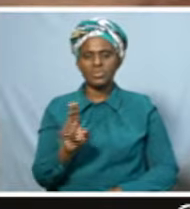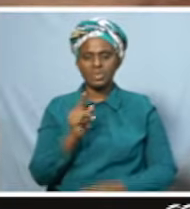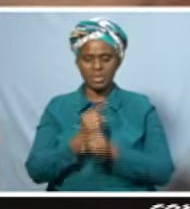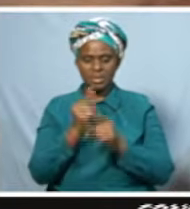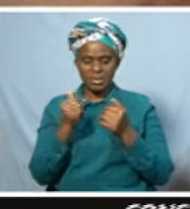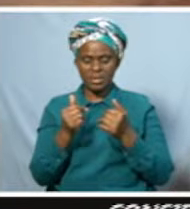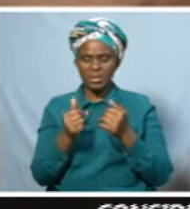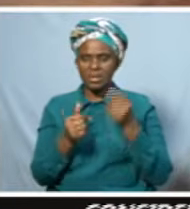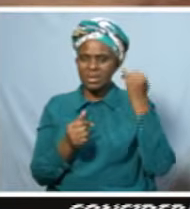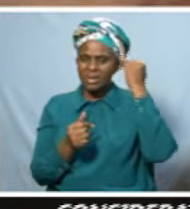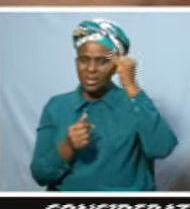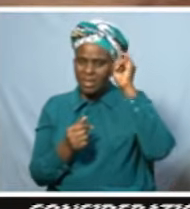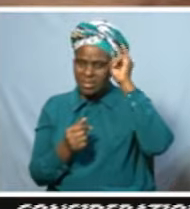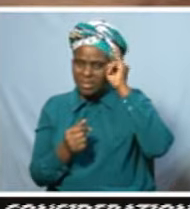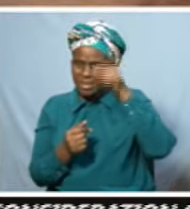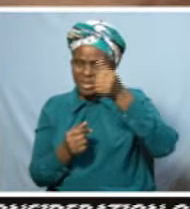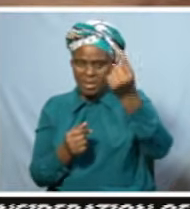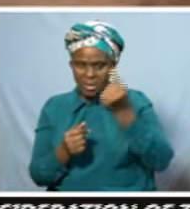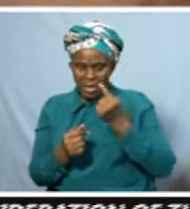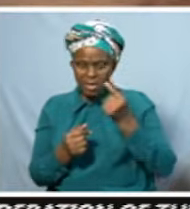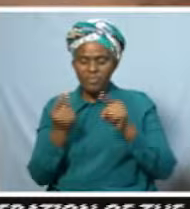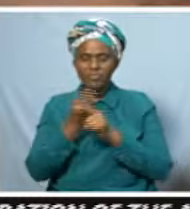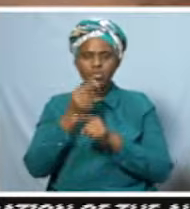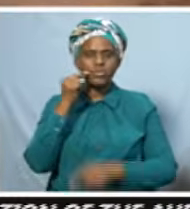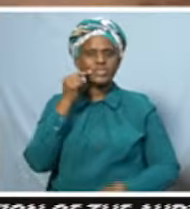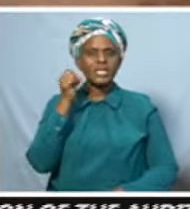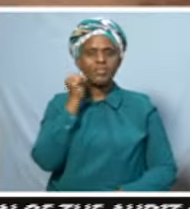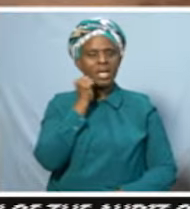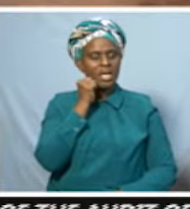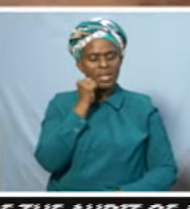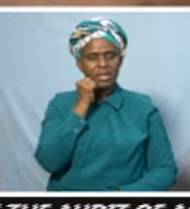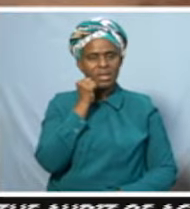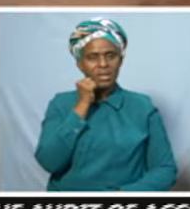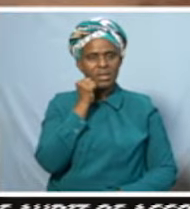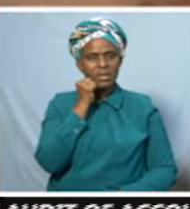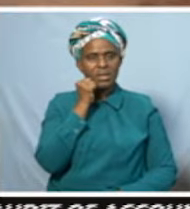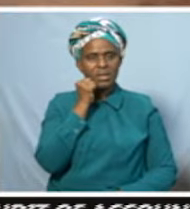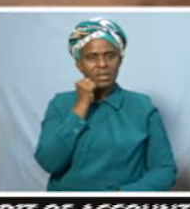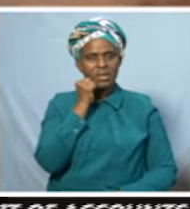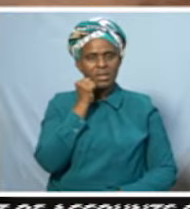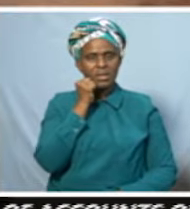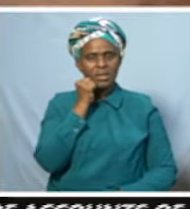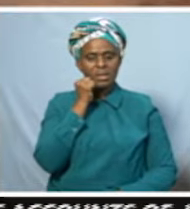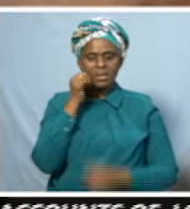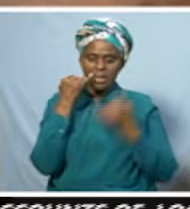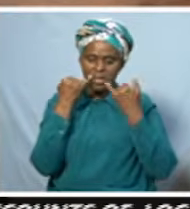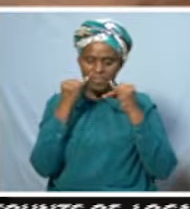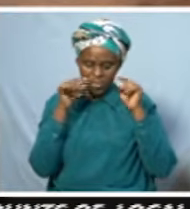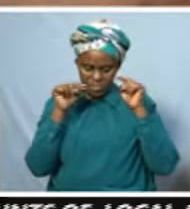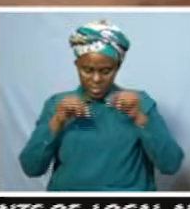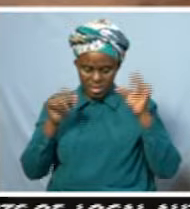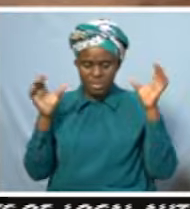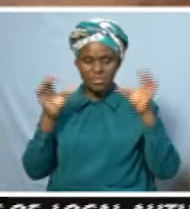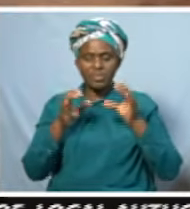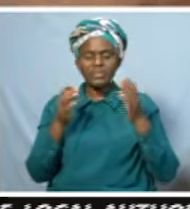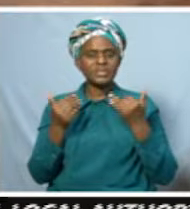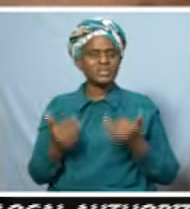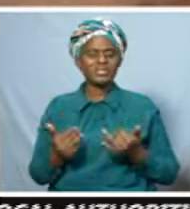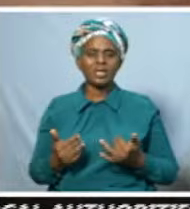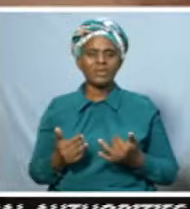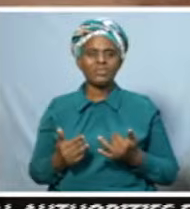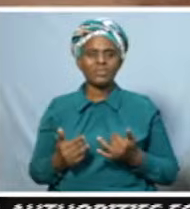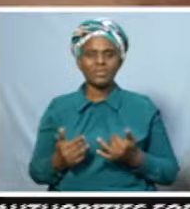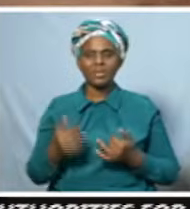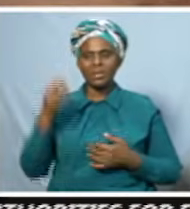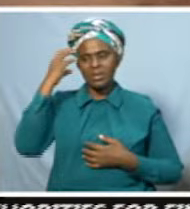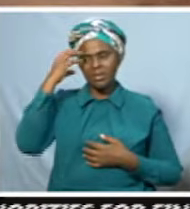just imagine, sir, you are coming all the way from NSAMA to just come and tell this committee now that